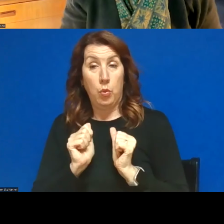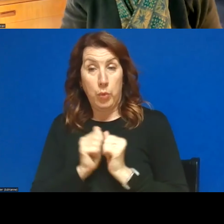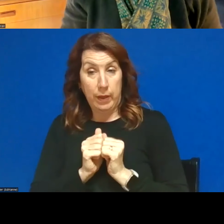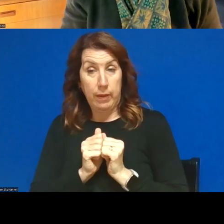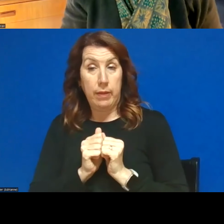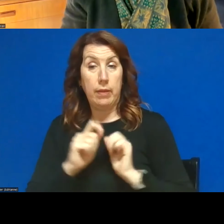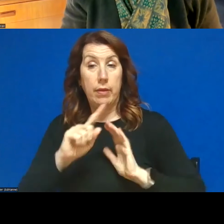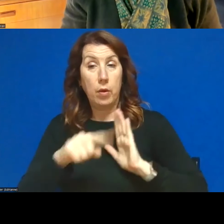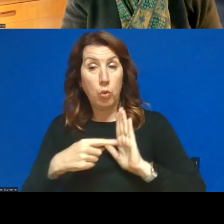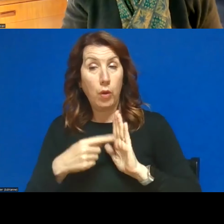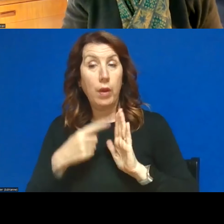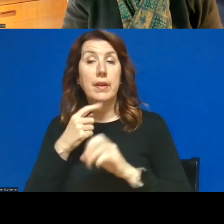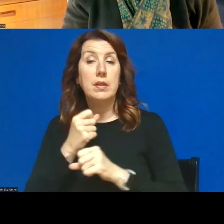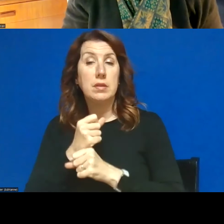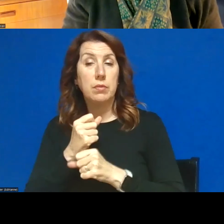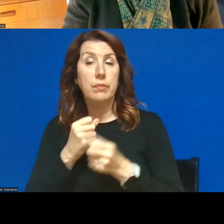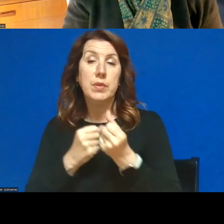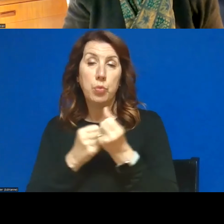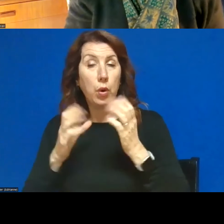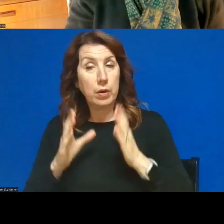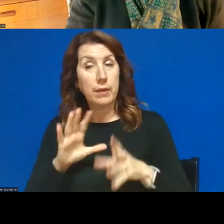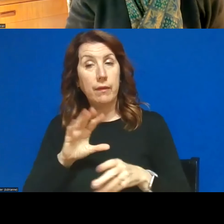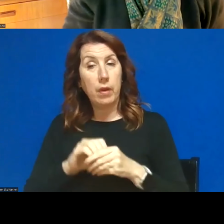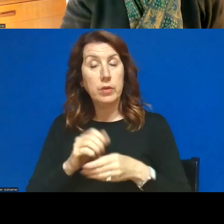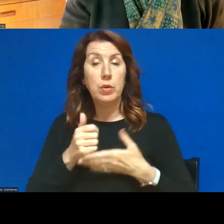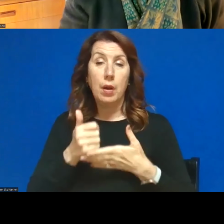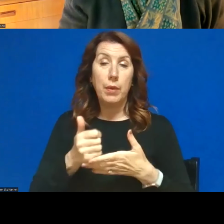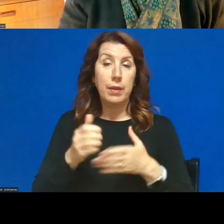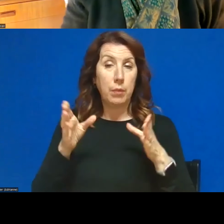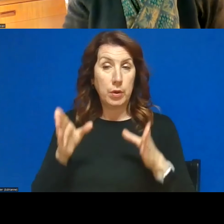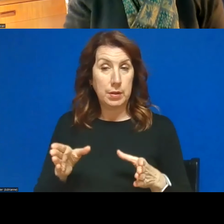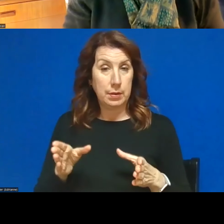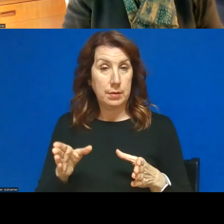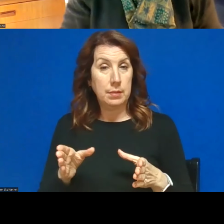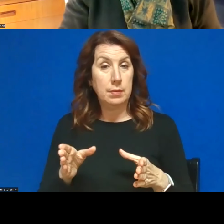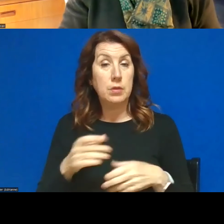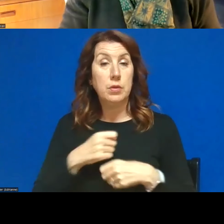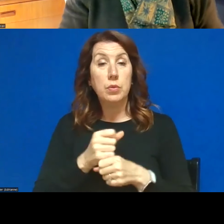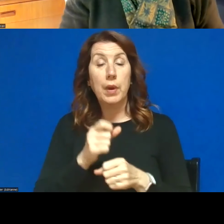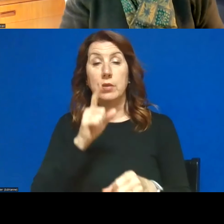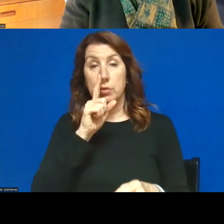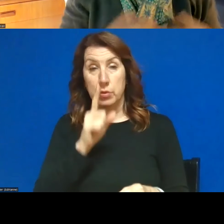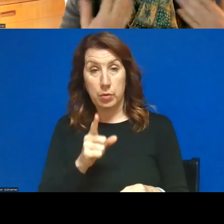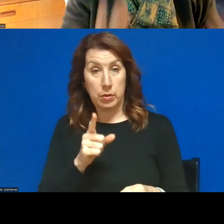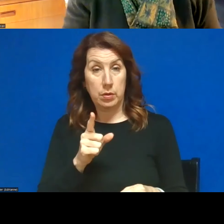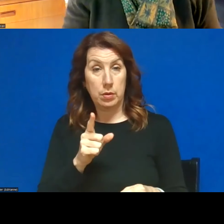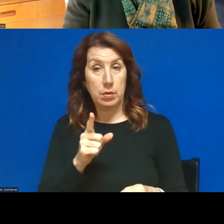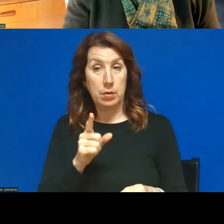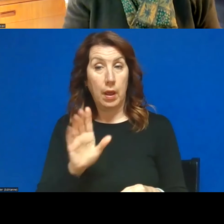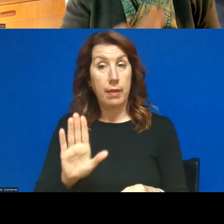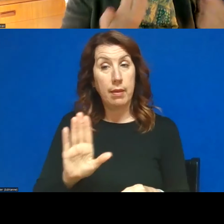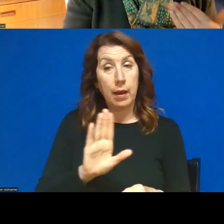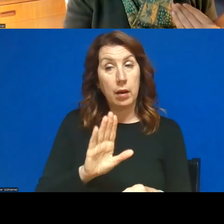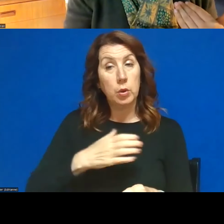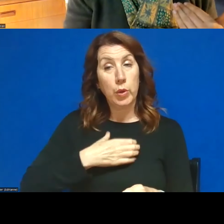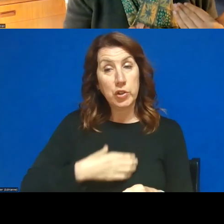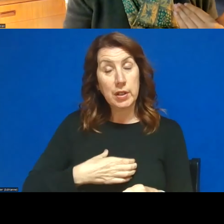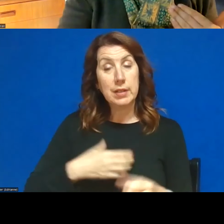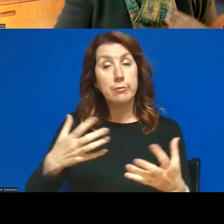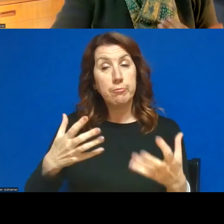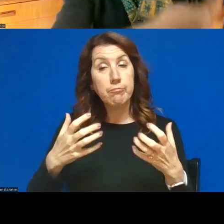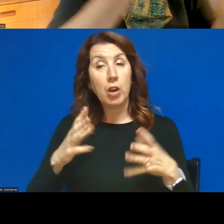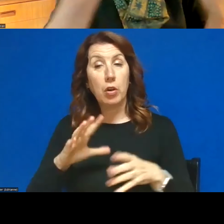of the supporter who's involved in helping the individual to ensure that their wishes and desires are incorporated into the